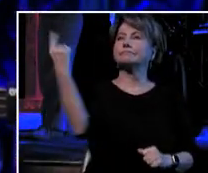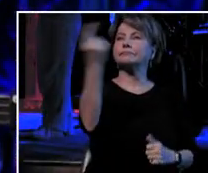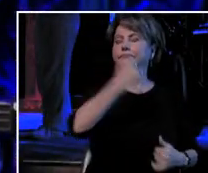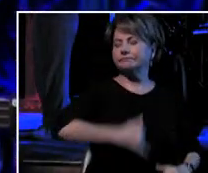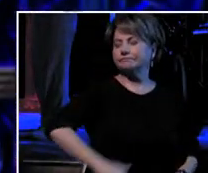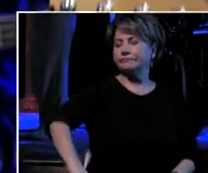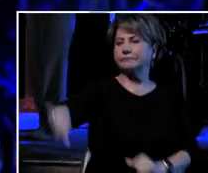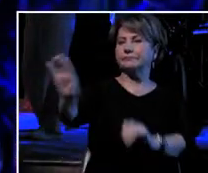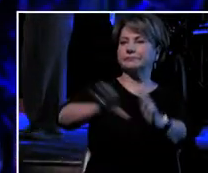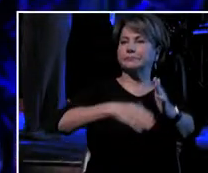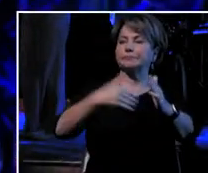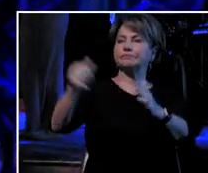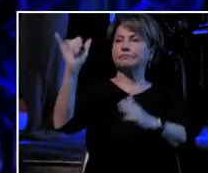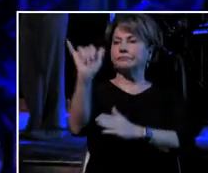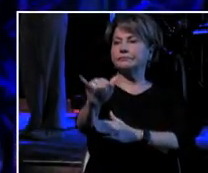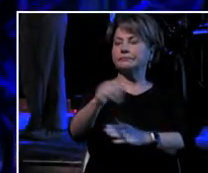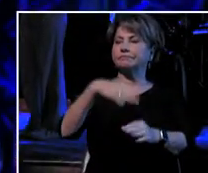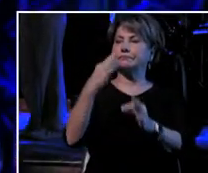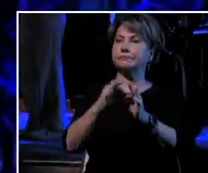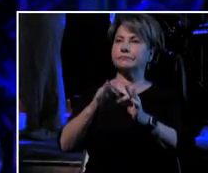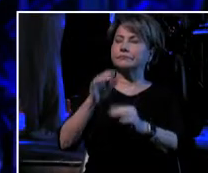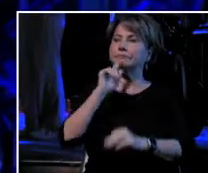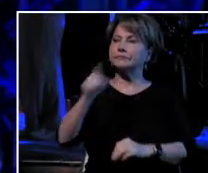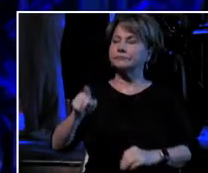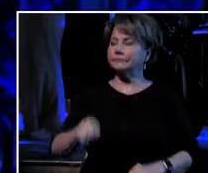our good shepherd who is faithful and true.